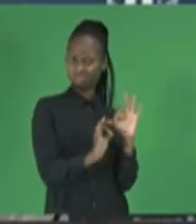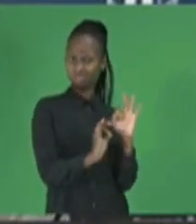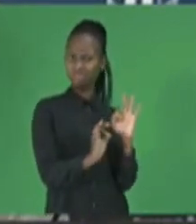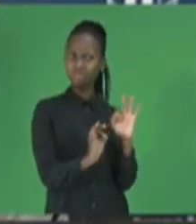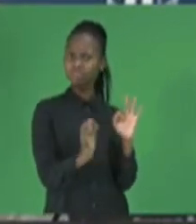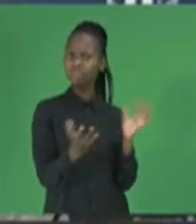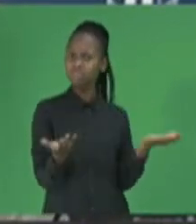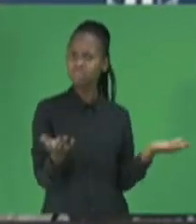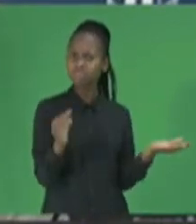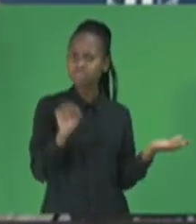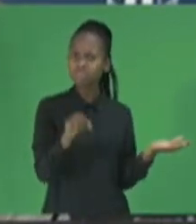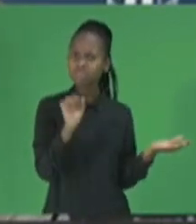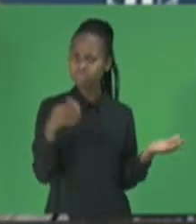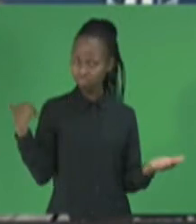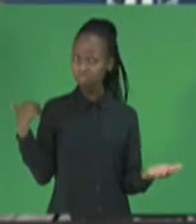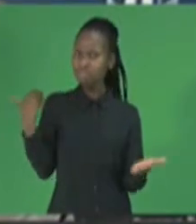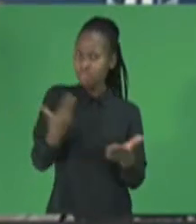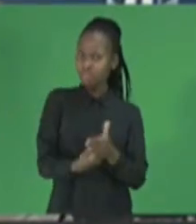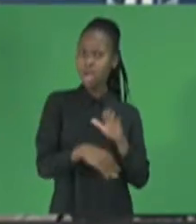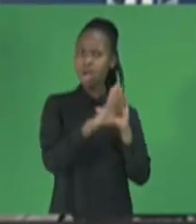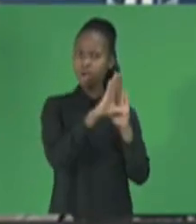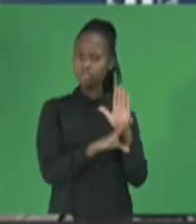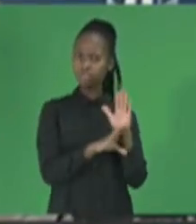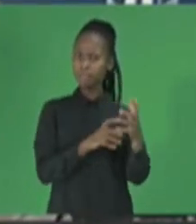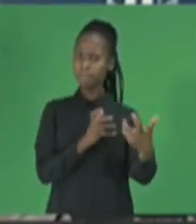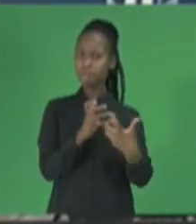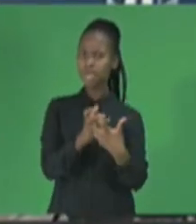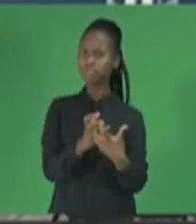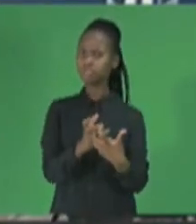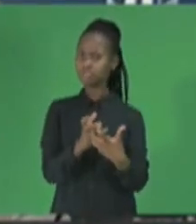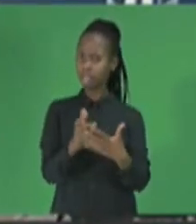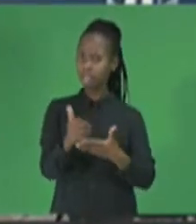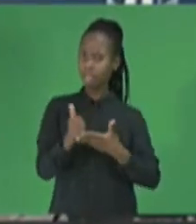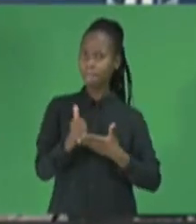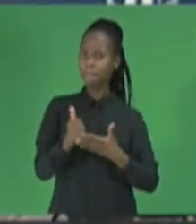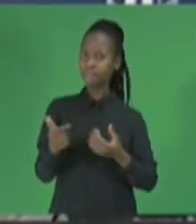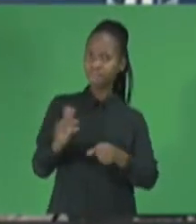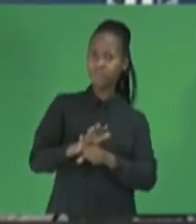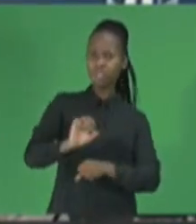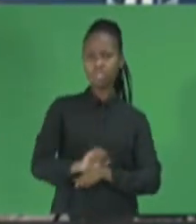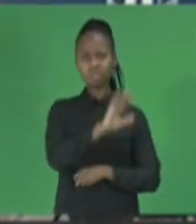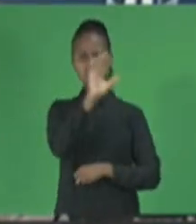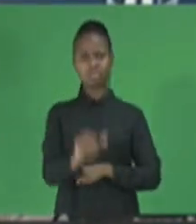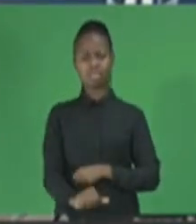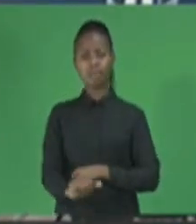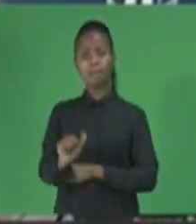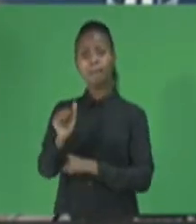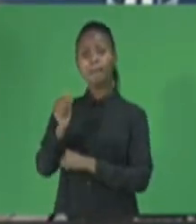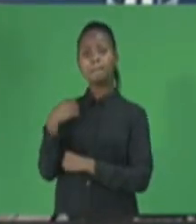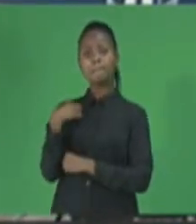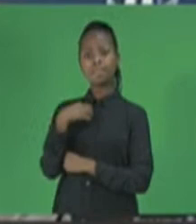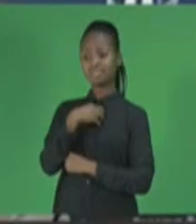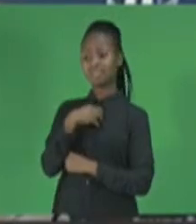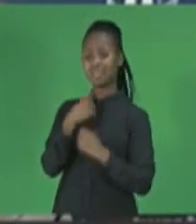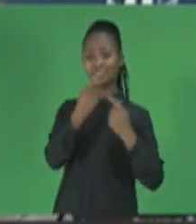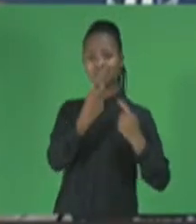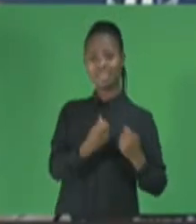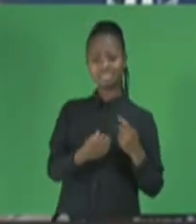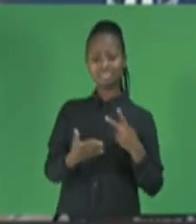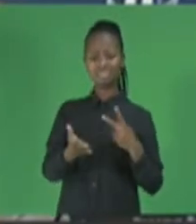well. It obligates that the Minister of Finance and the bank have